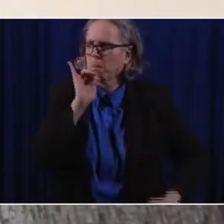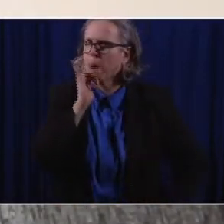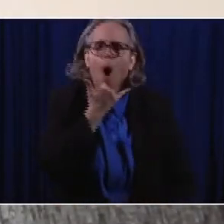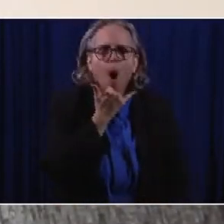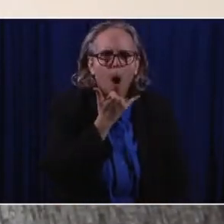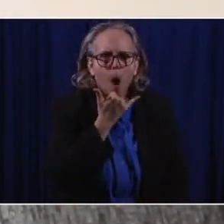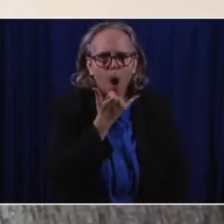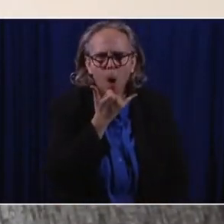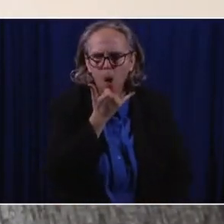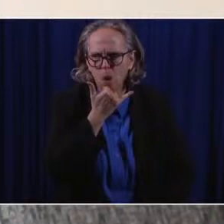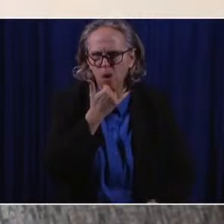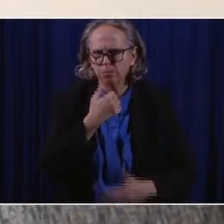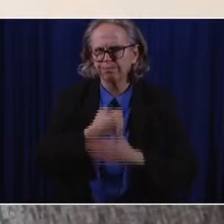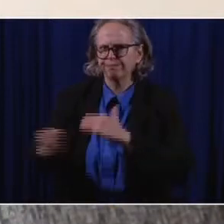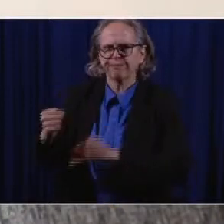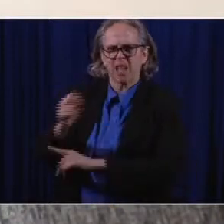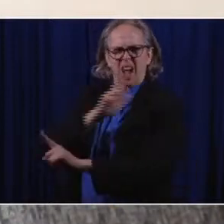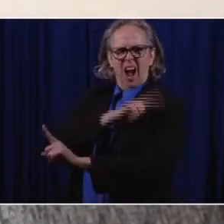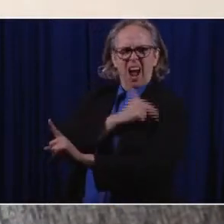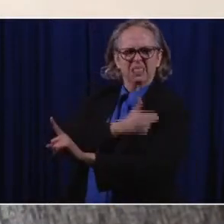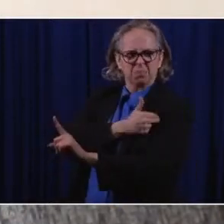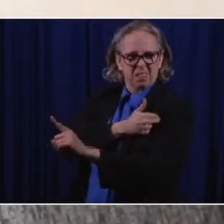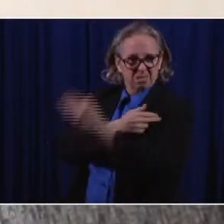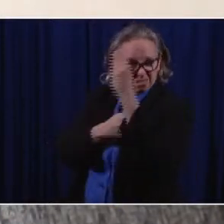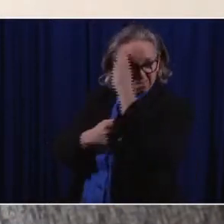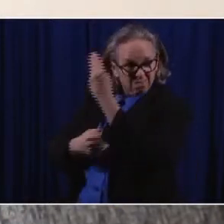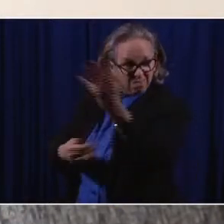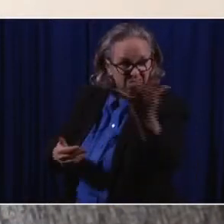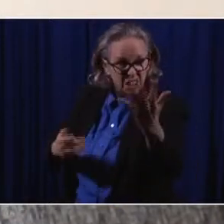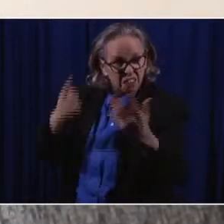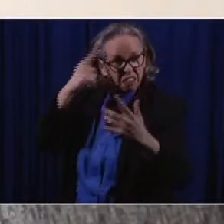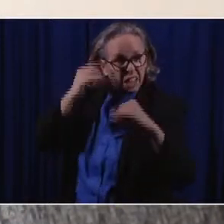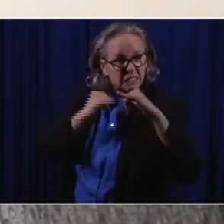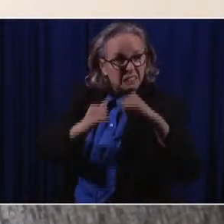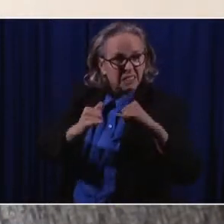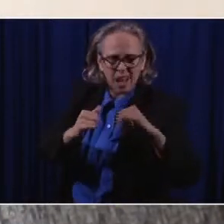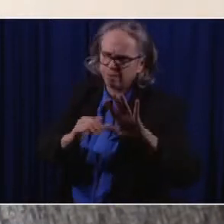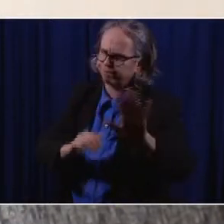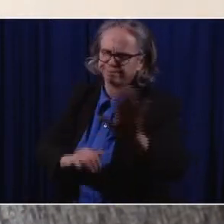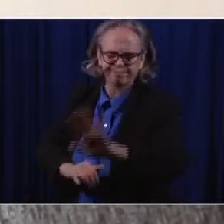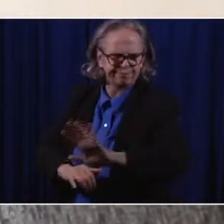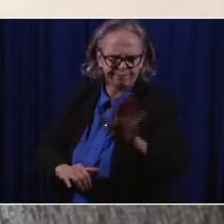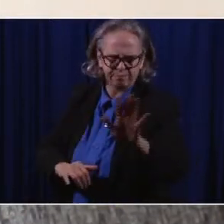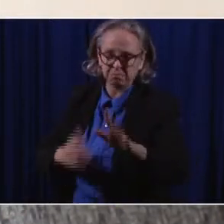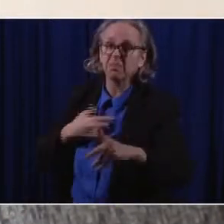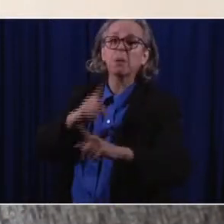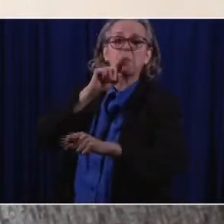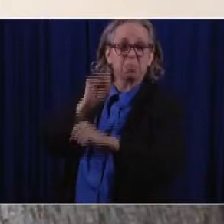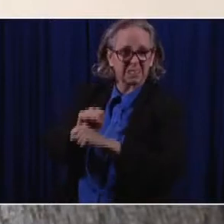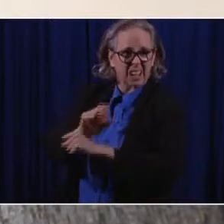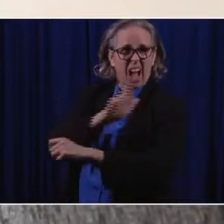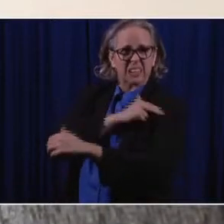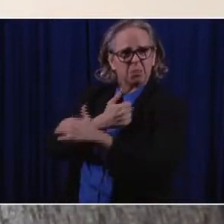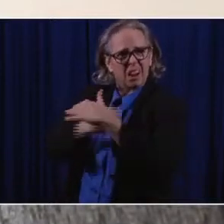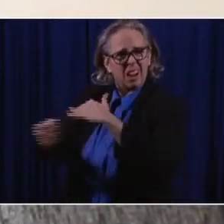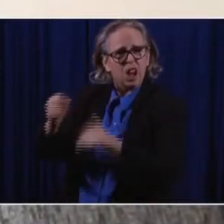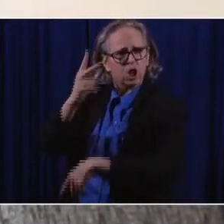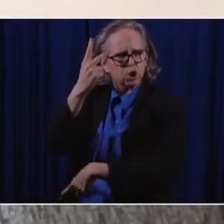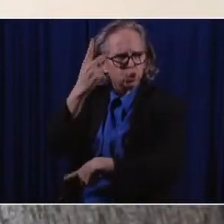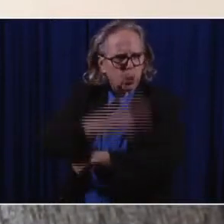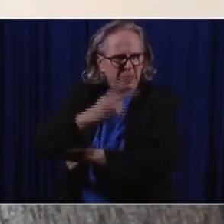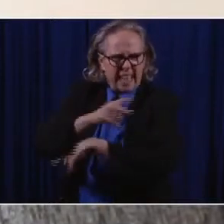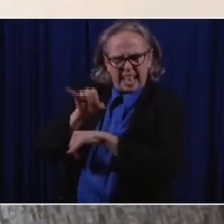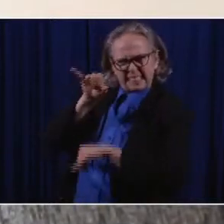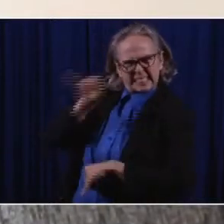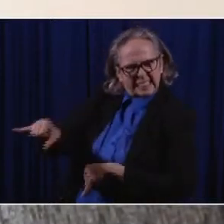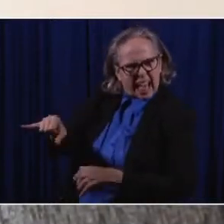think that. Unfortunately, that didn't happen for me. I was hospitalized for 2 days, and